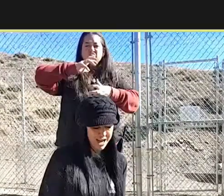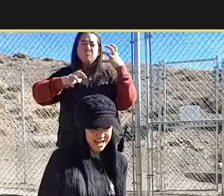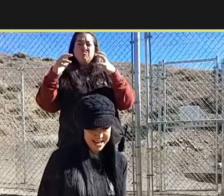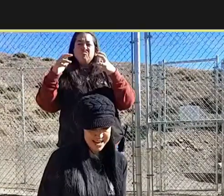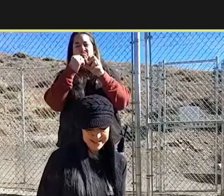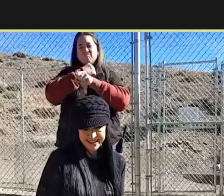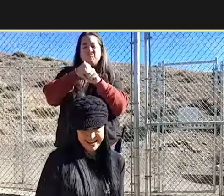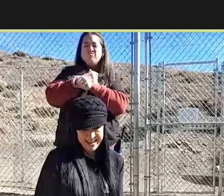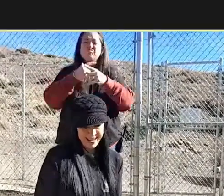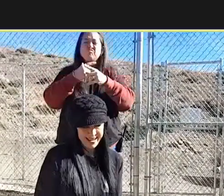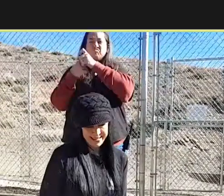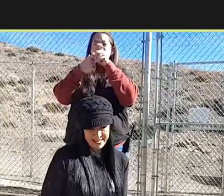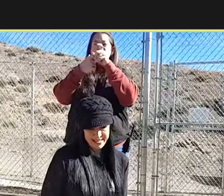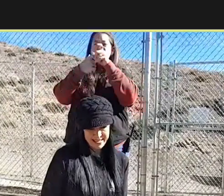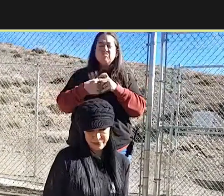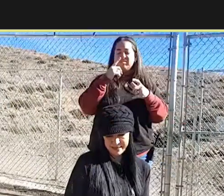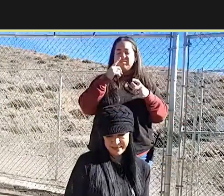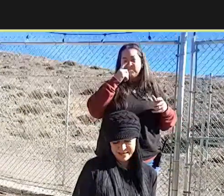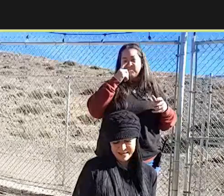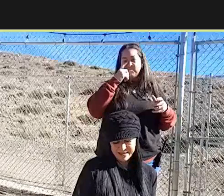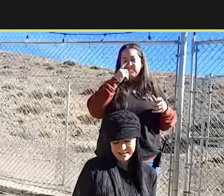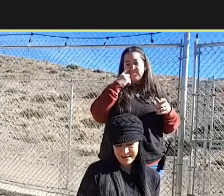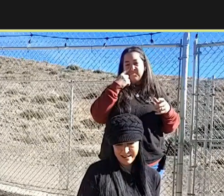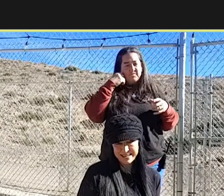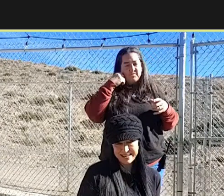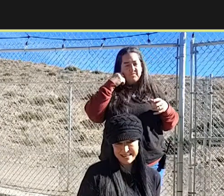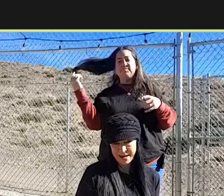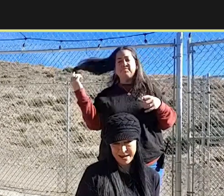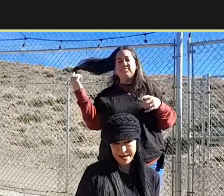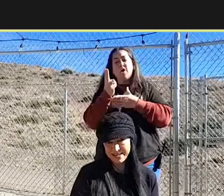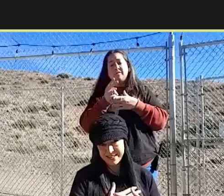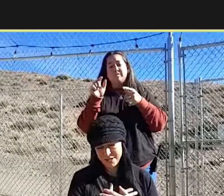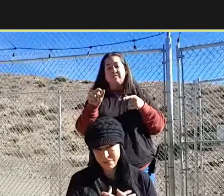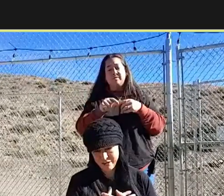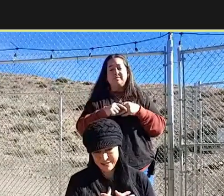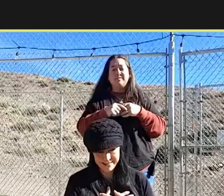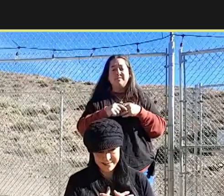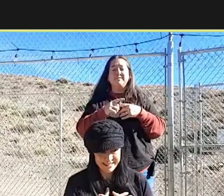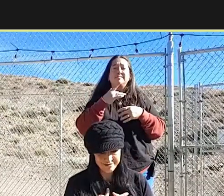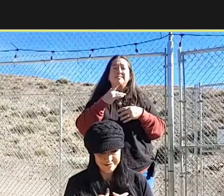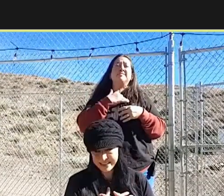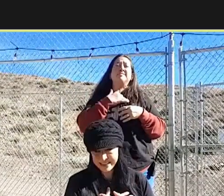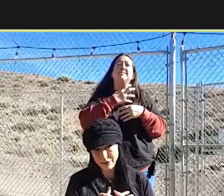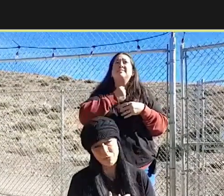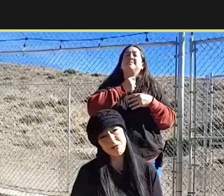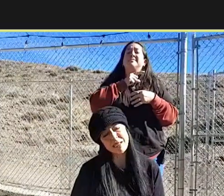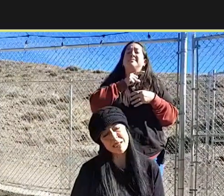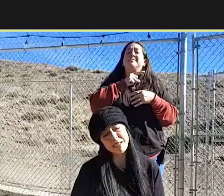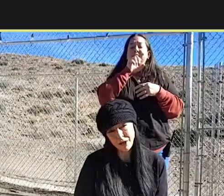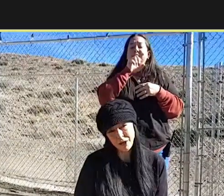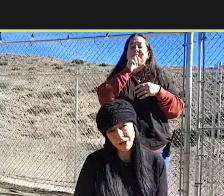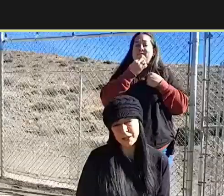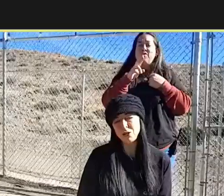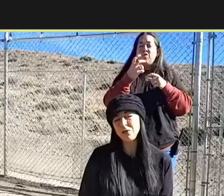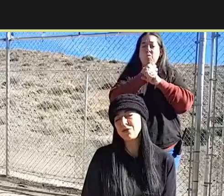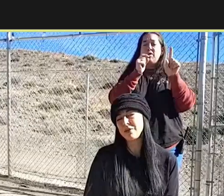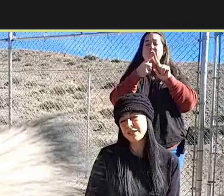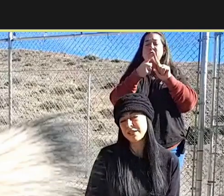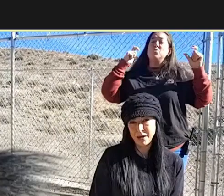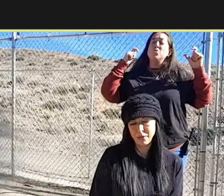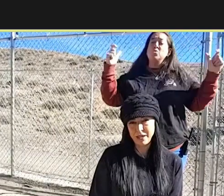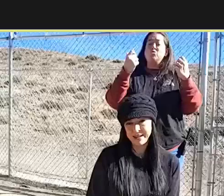play and wrestle and run. And honestly, she's kind of stolen my heart. I really love her. And